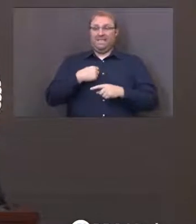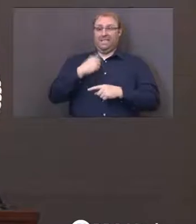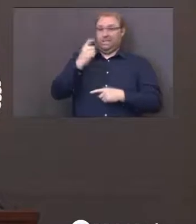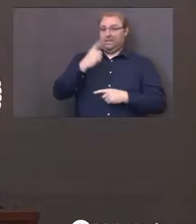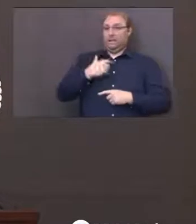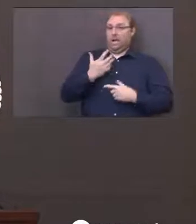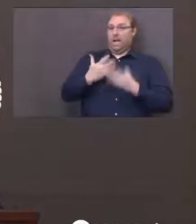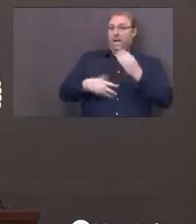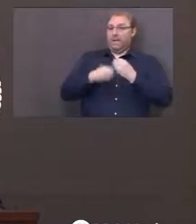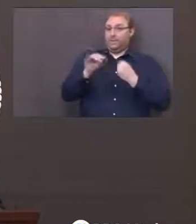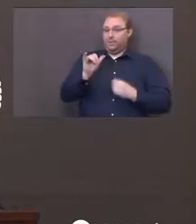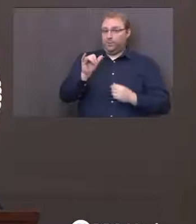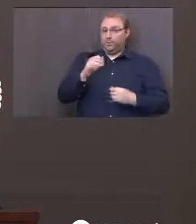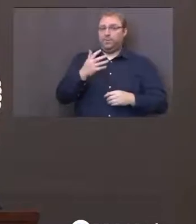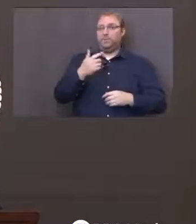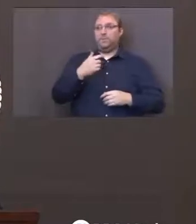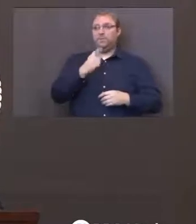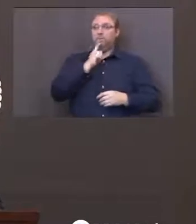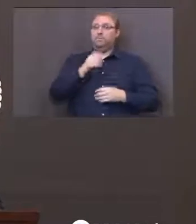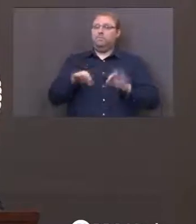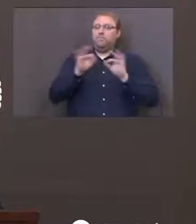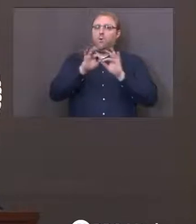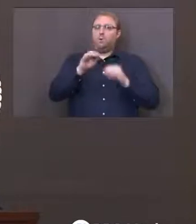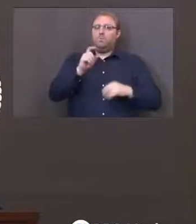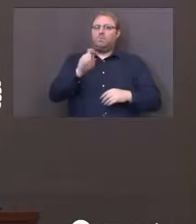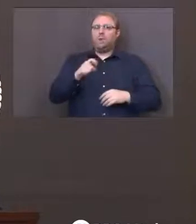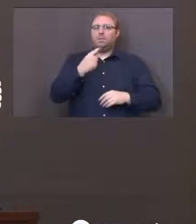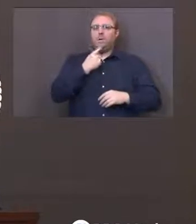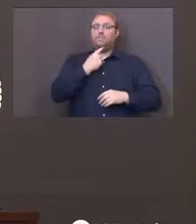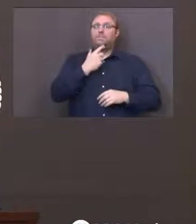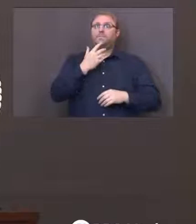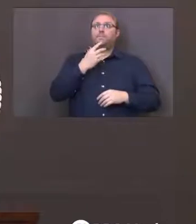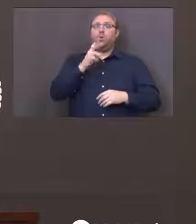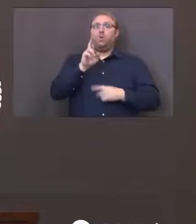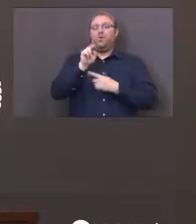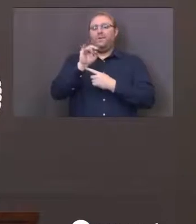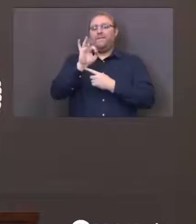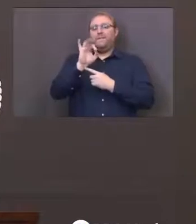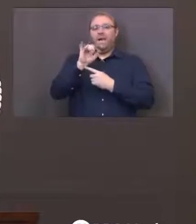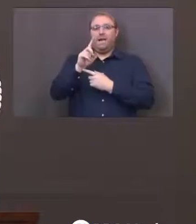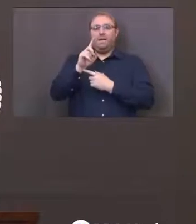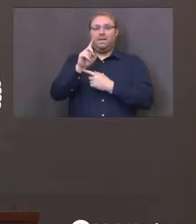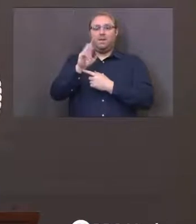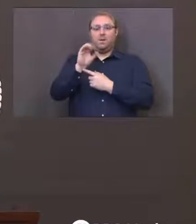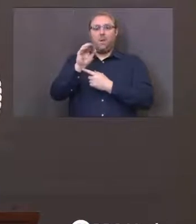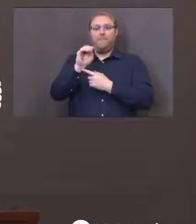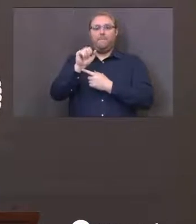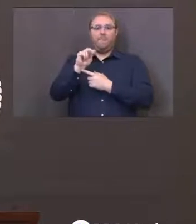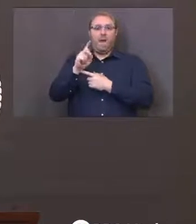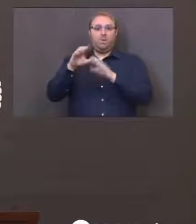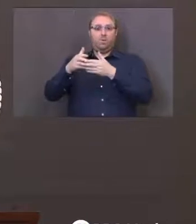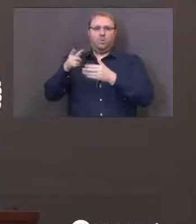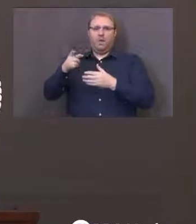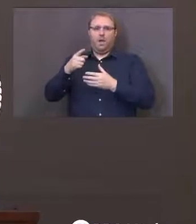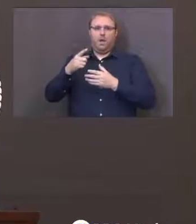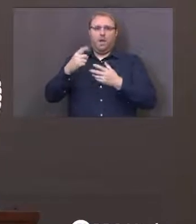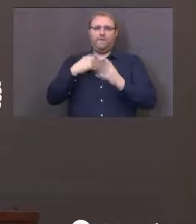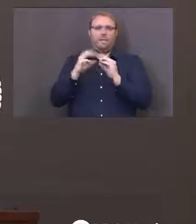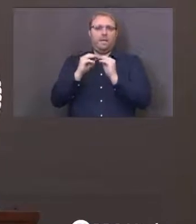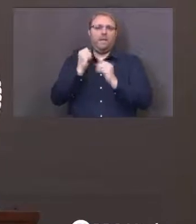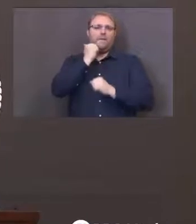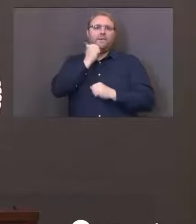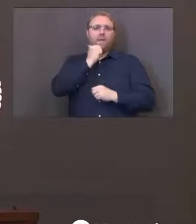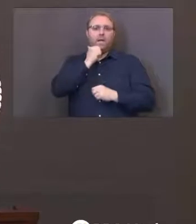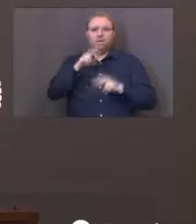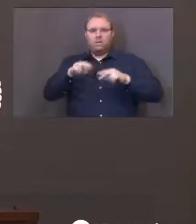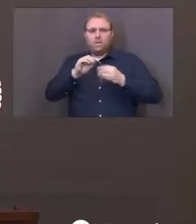that, again, it needs to be stated that the Unified Command meets every day. They look at the new numbers, the new data,